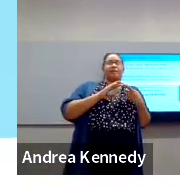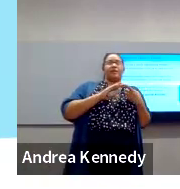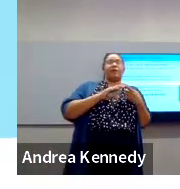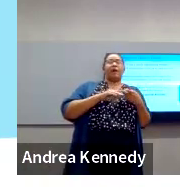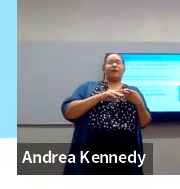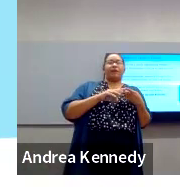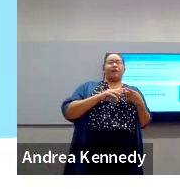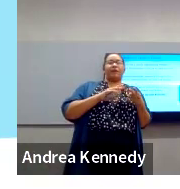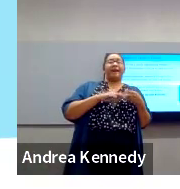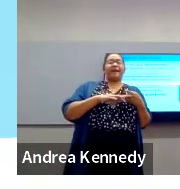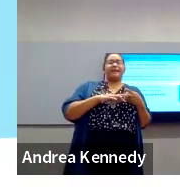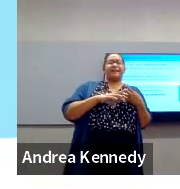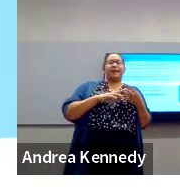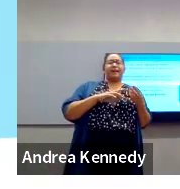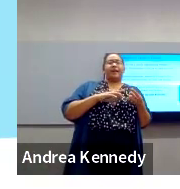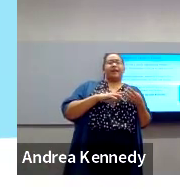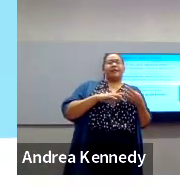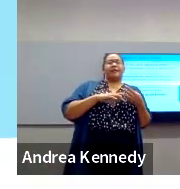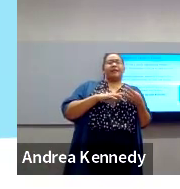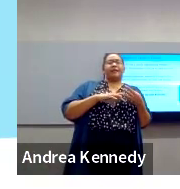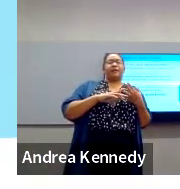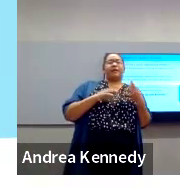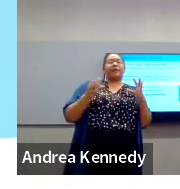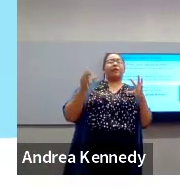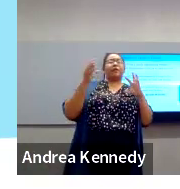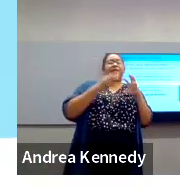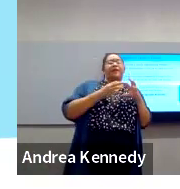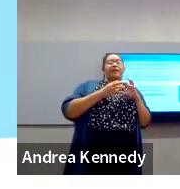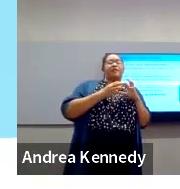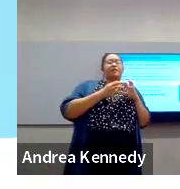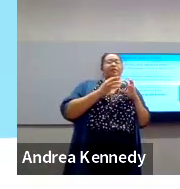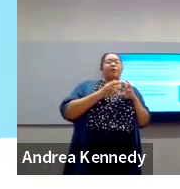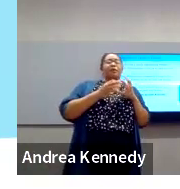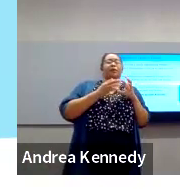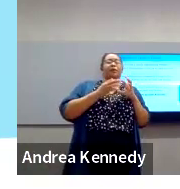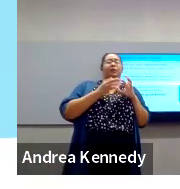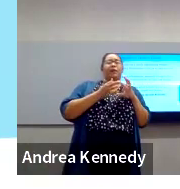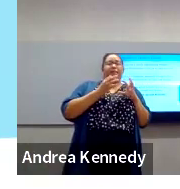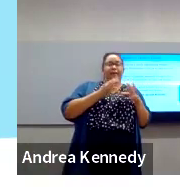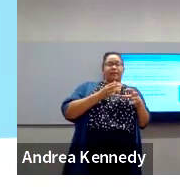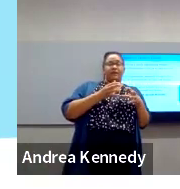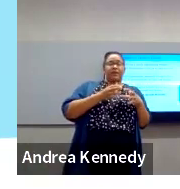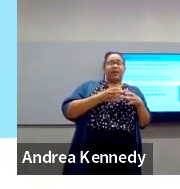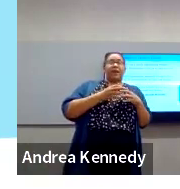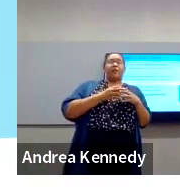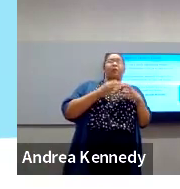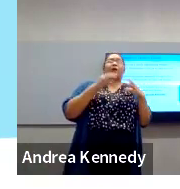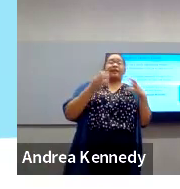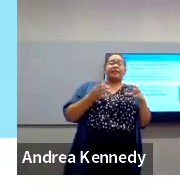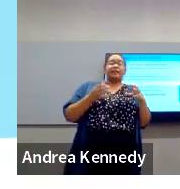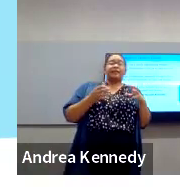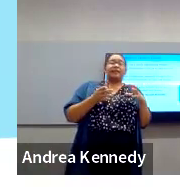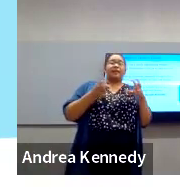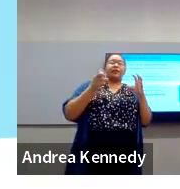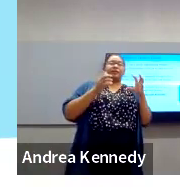like water and gas. So they're going to incorporate that into your total rent amount.